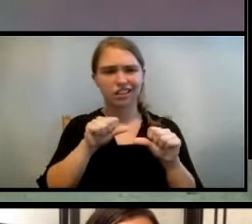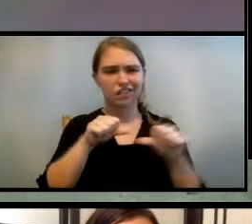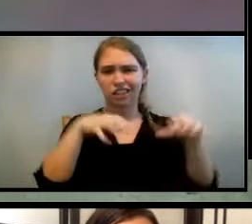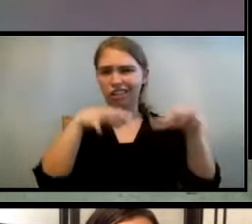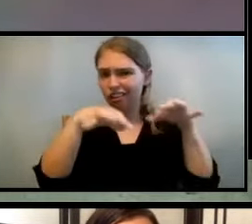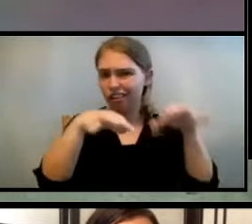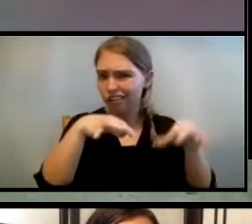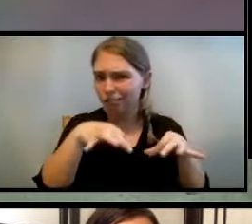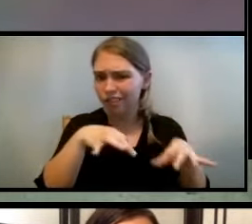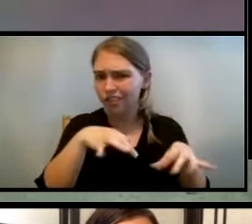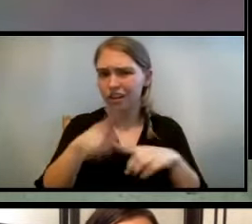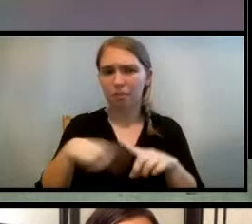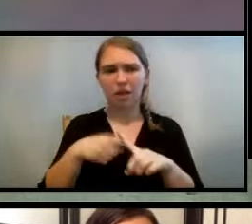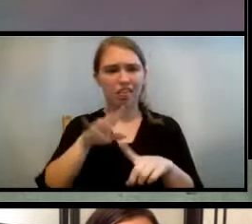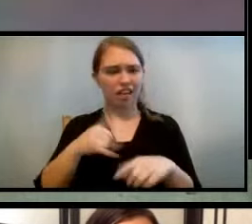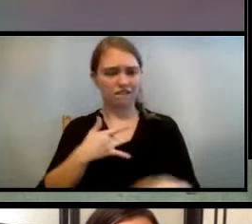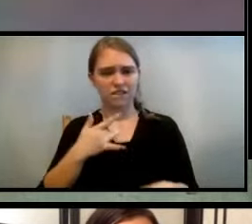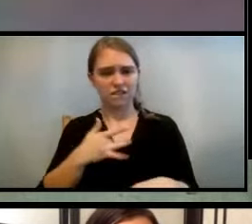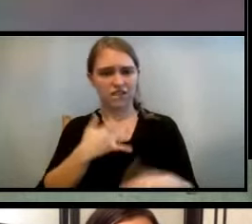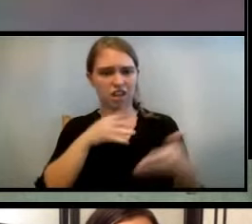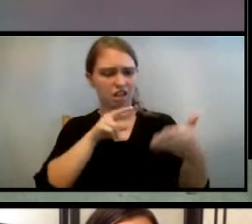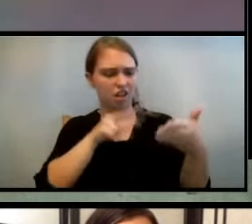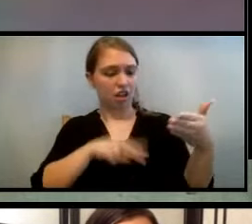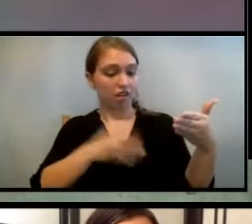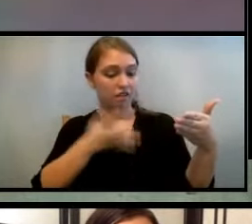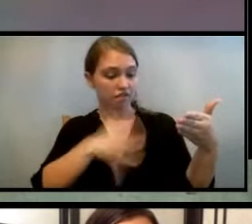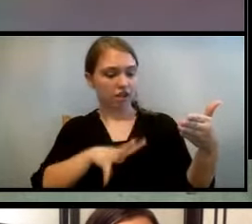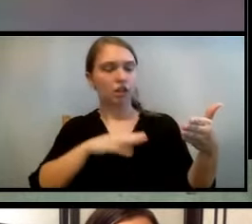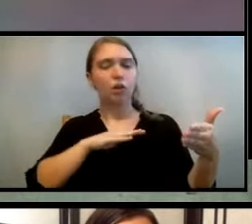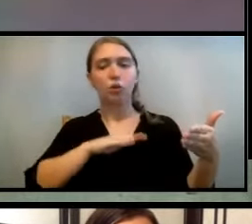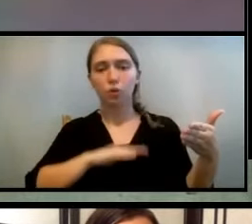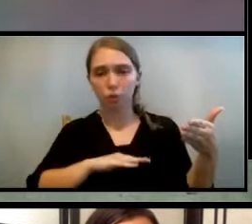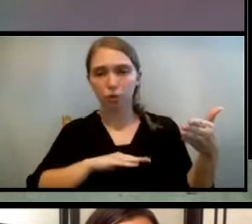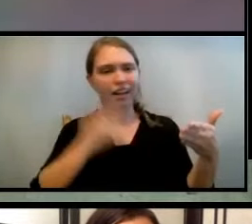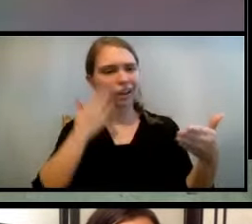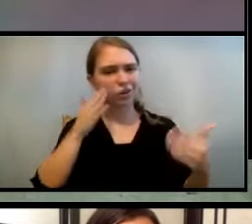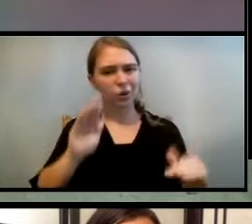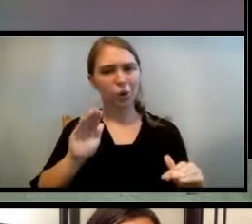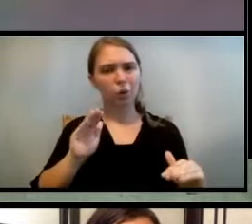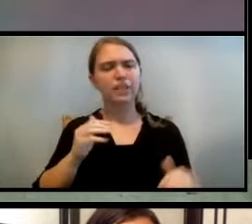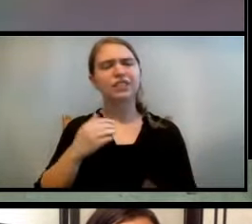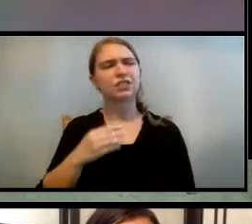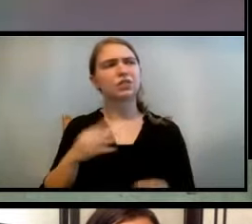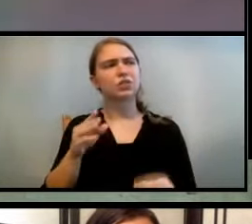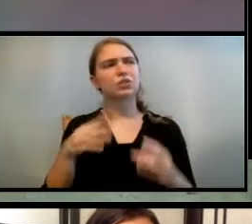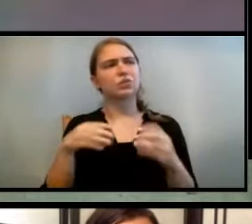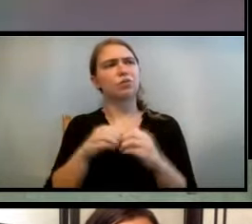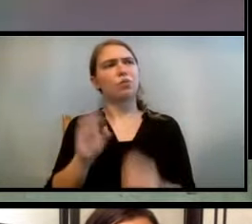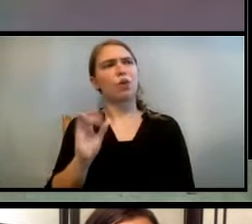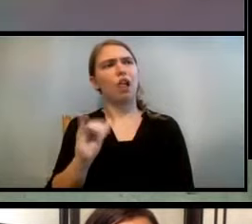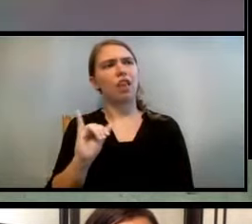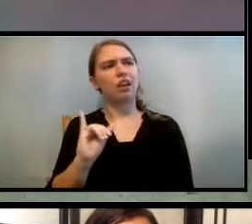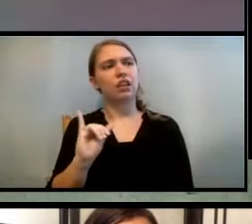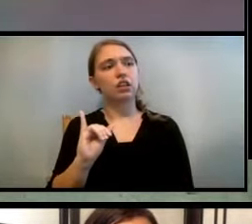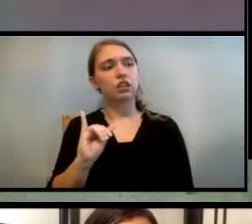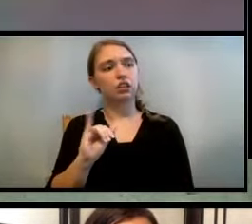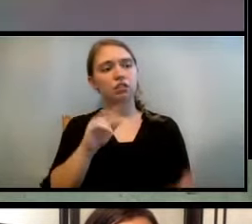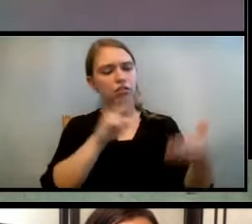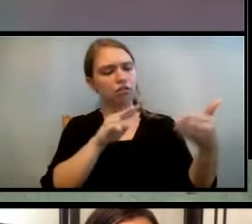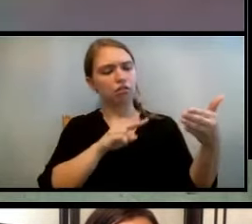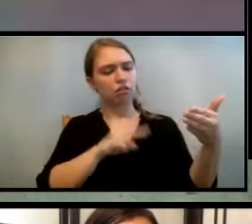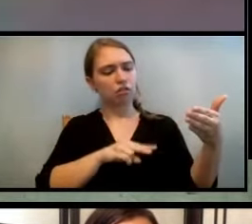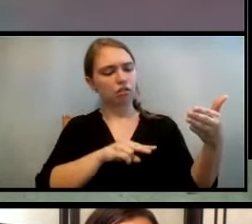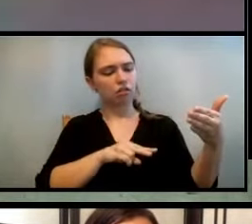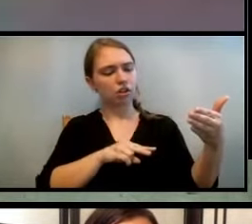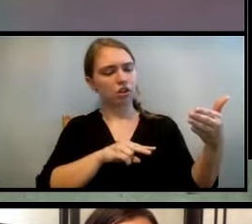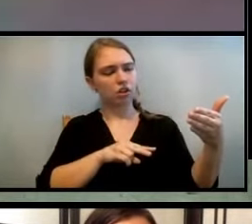explanation for that. I don't know if there's a breakdown for that. It's more of a sense of, when I've read the story, do